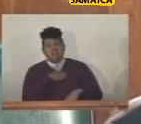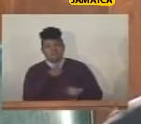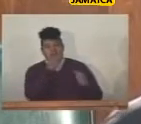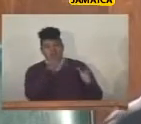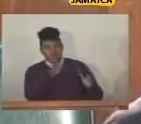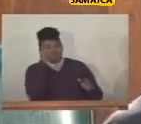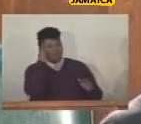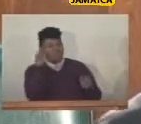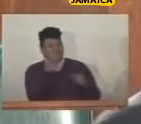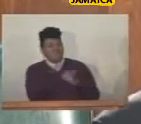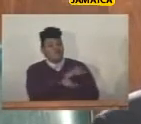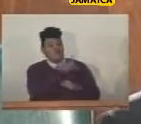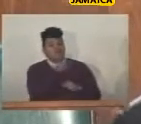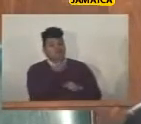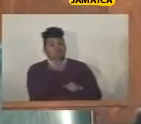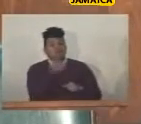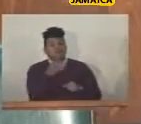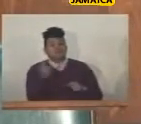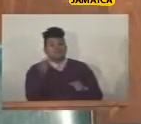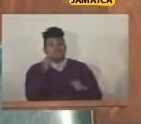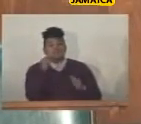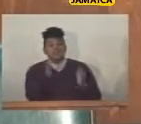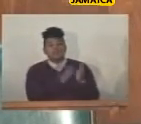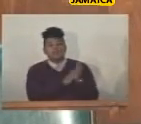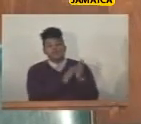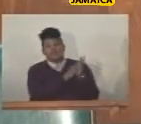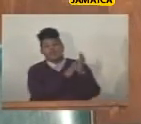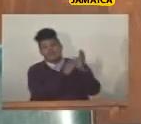was not in praise only